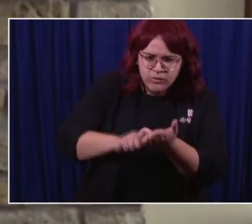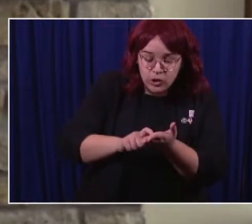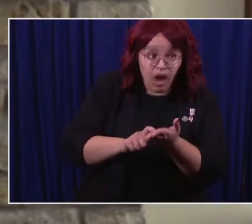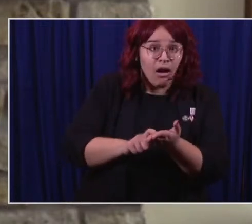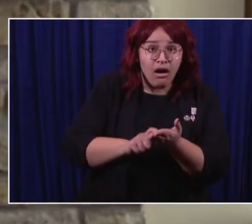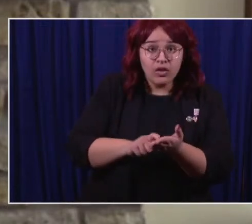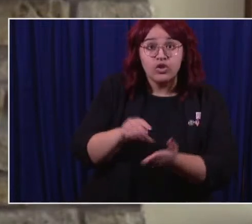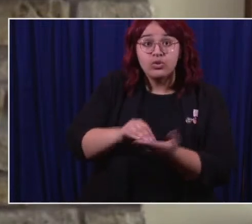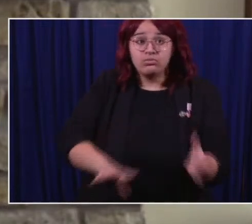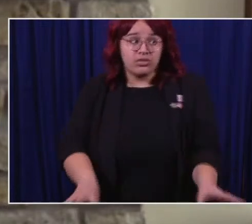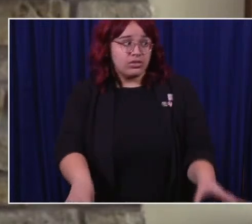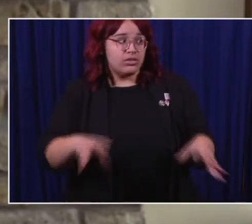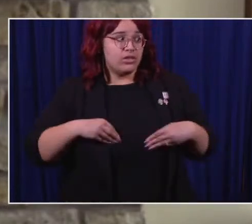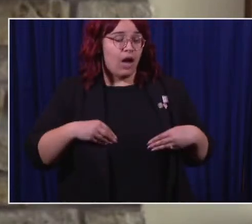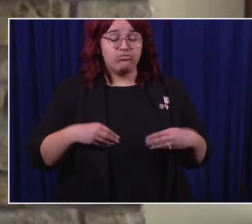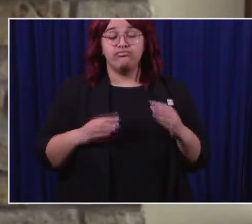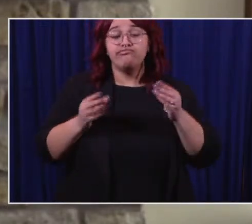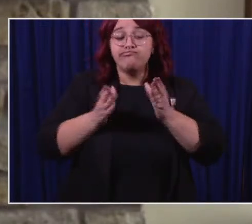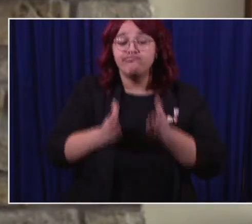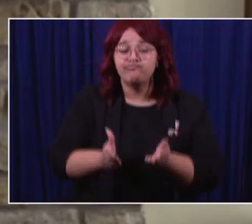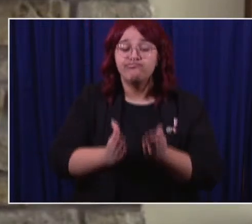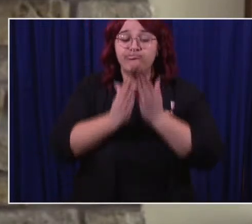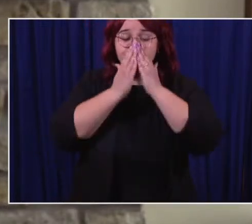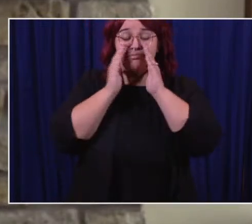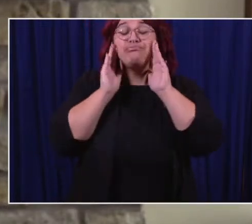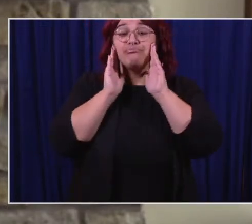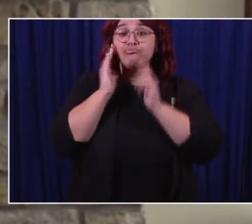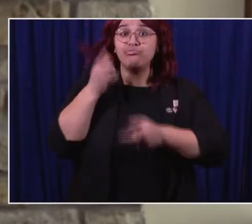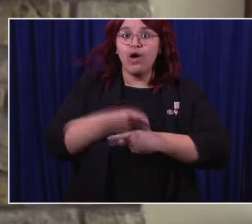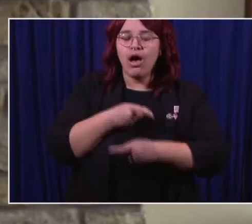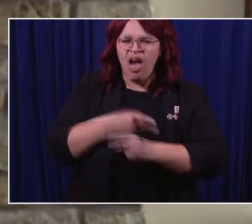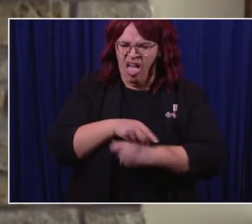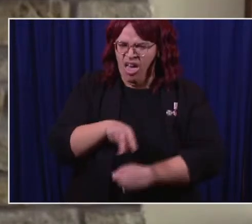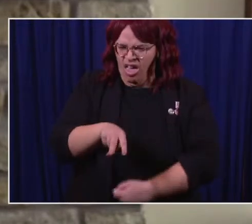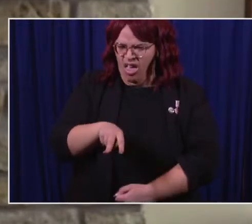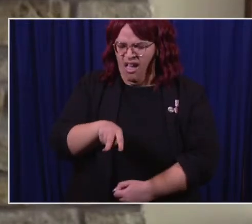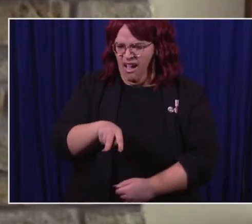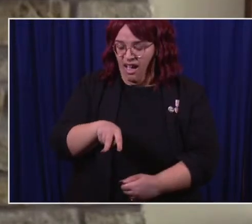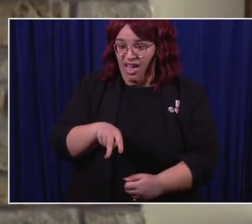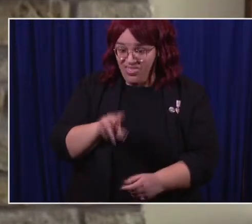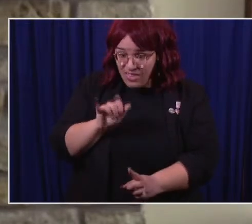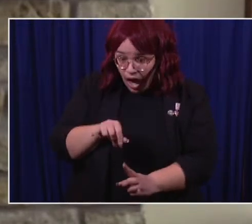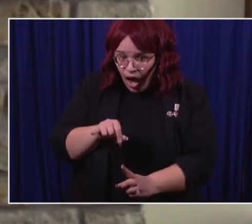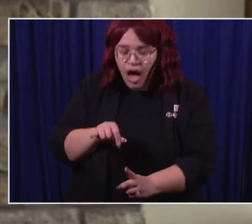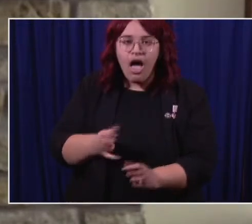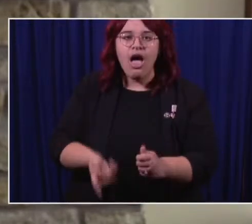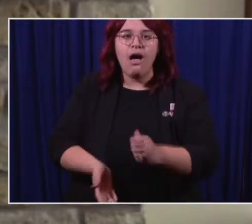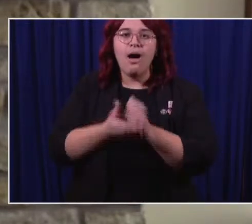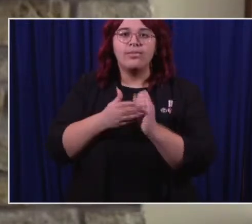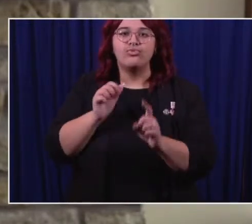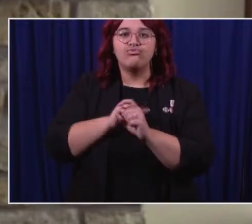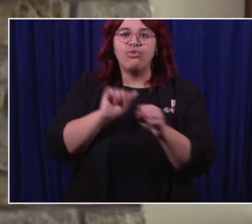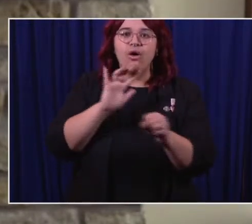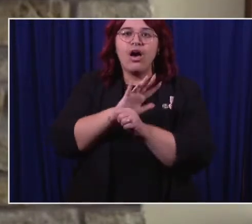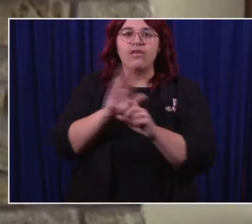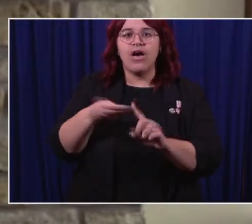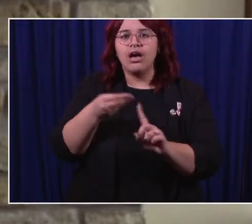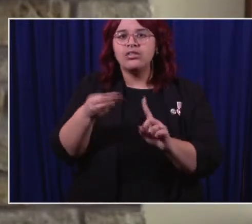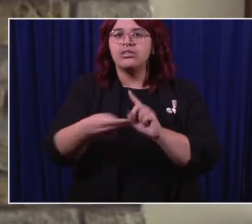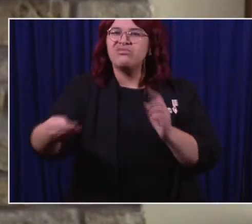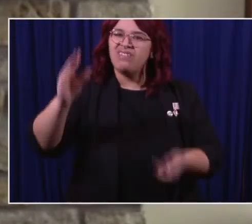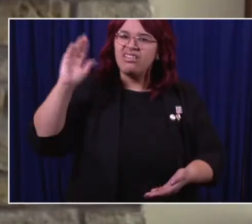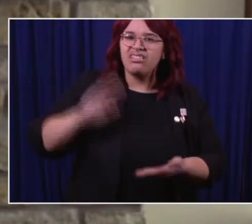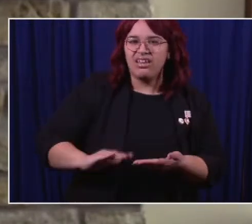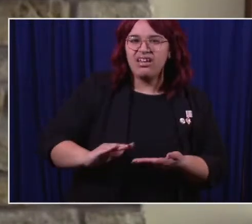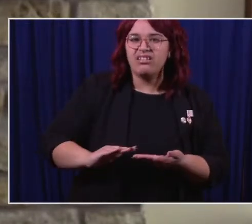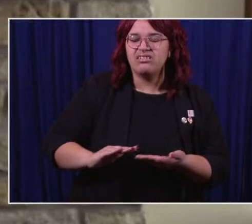and that stops the spread. So that's the one thing that, I wish I knew at the beginning of this, and I